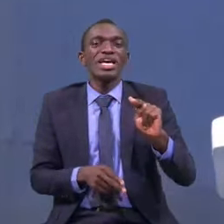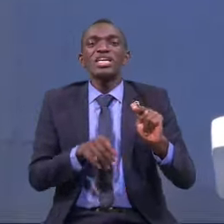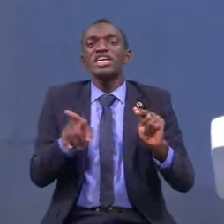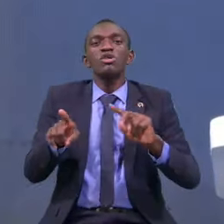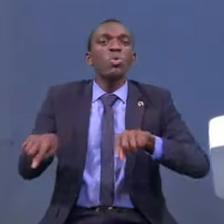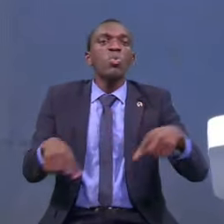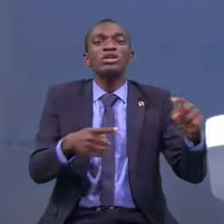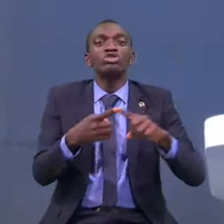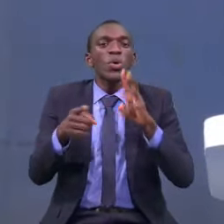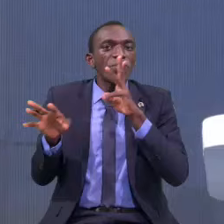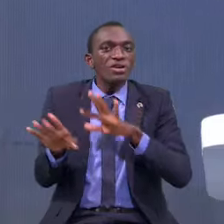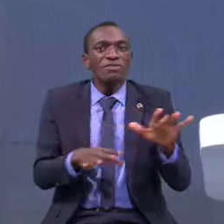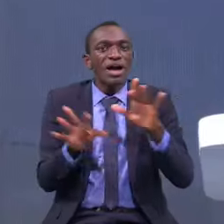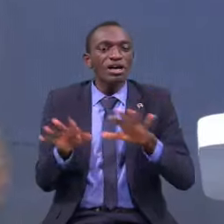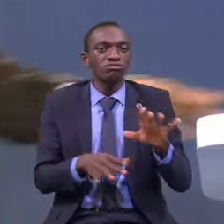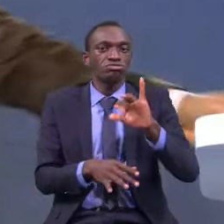seven times.